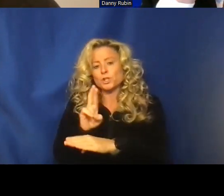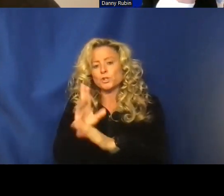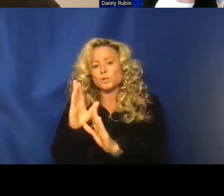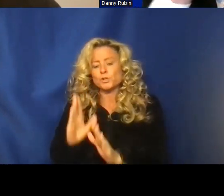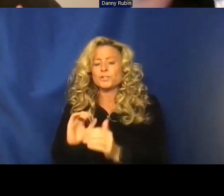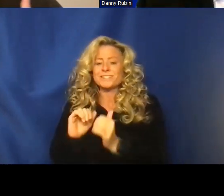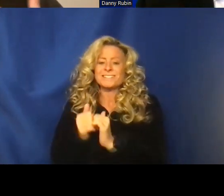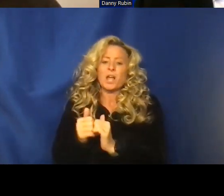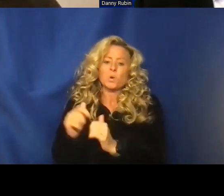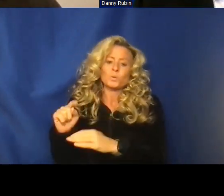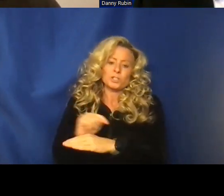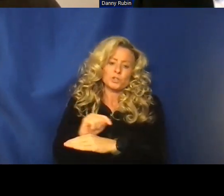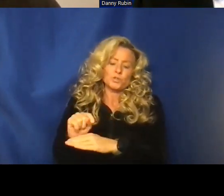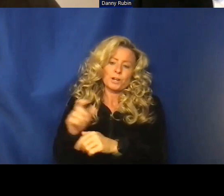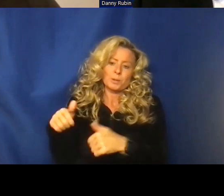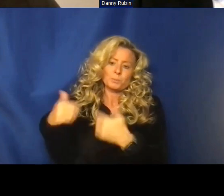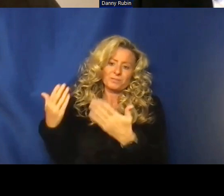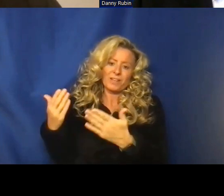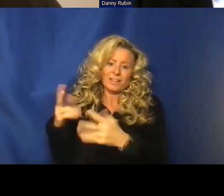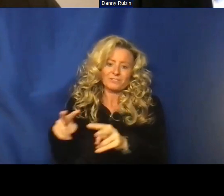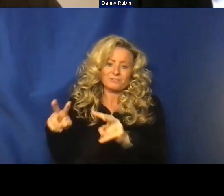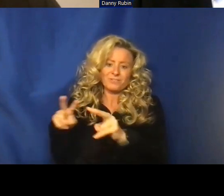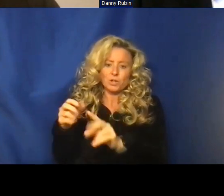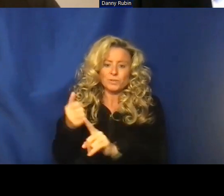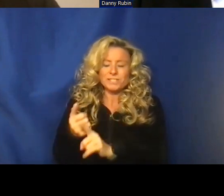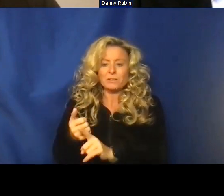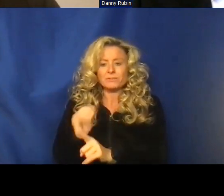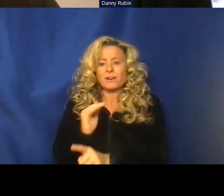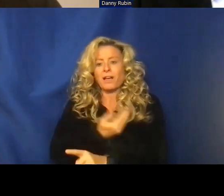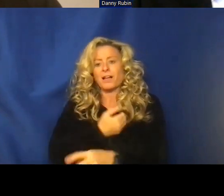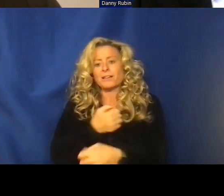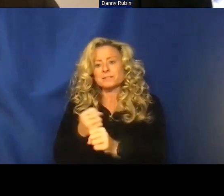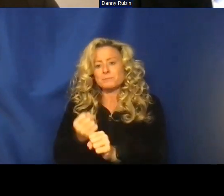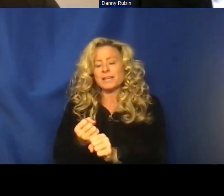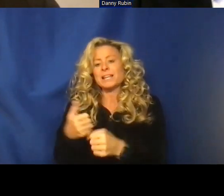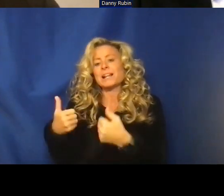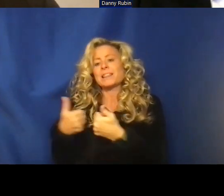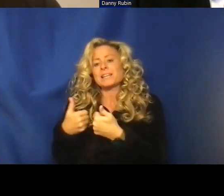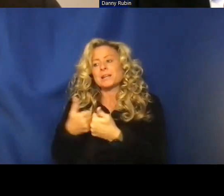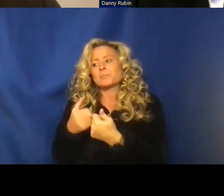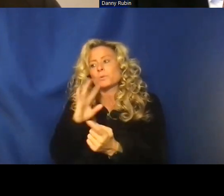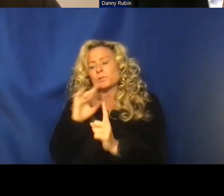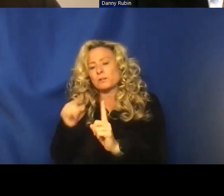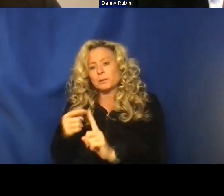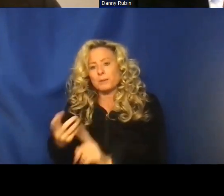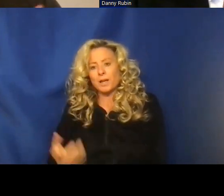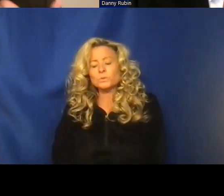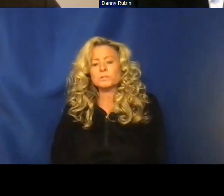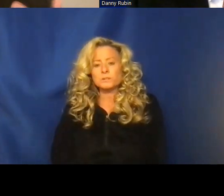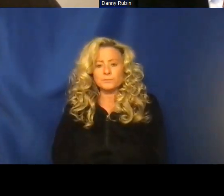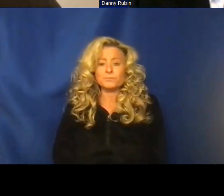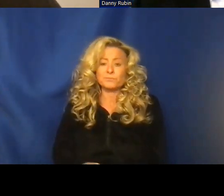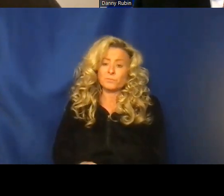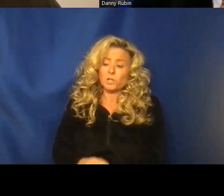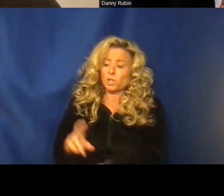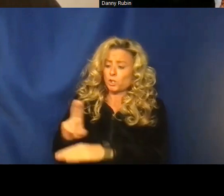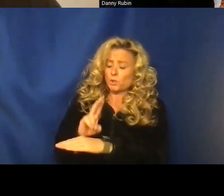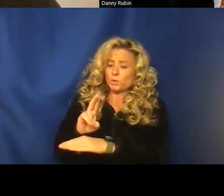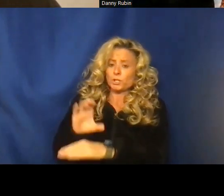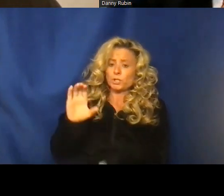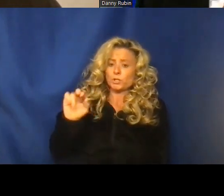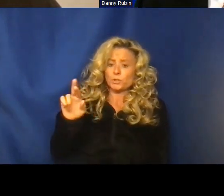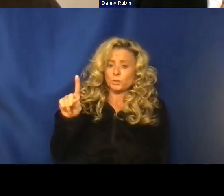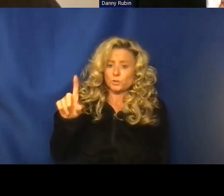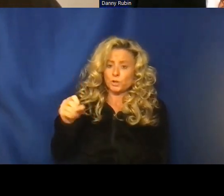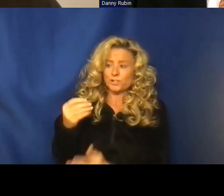we try and provide value, and us making the games that I talked about, where you can use the cards that